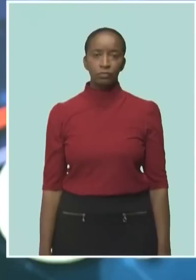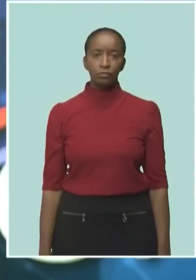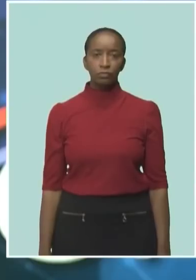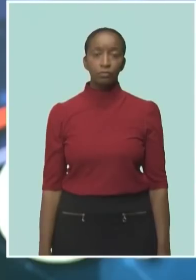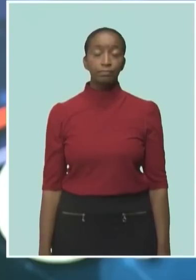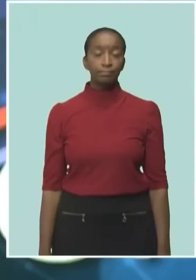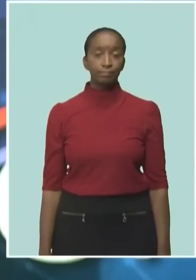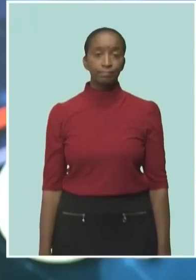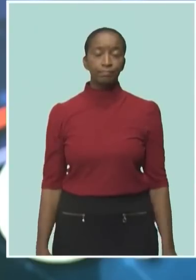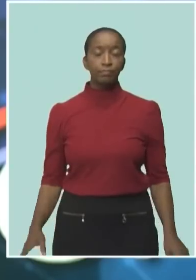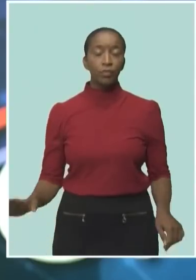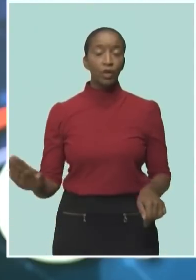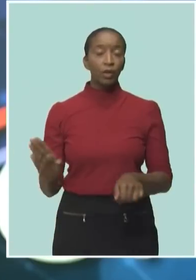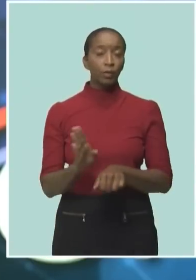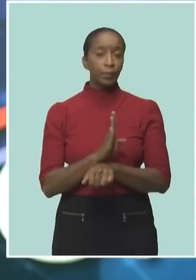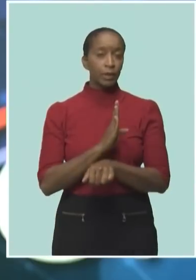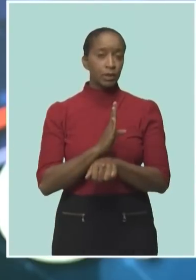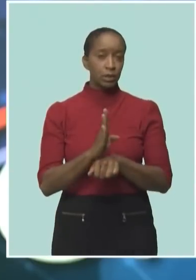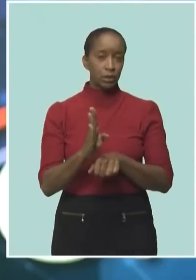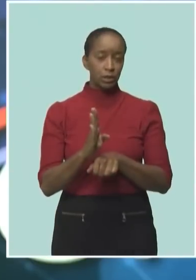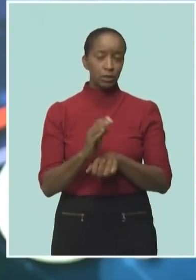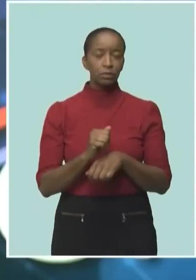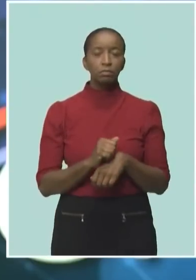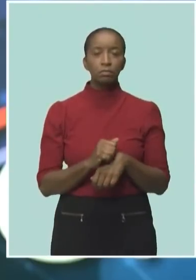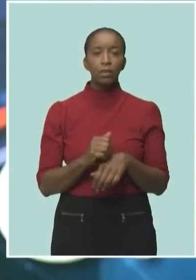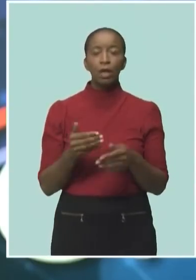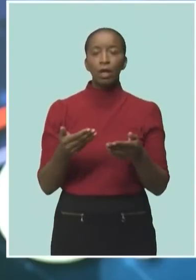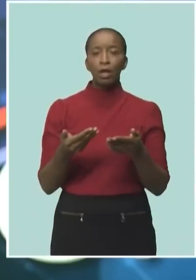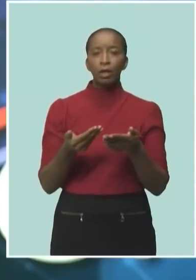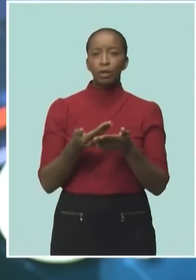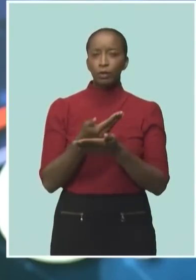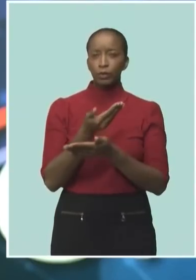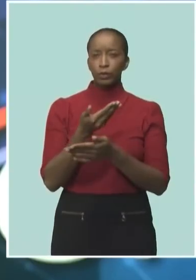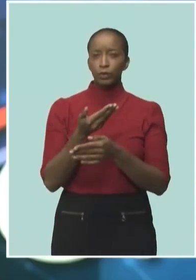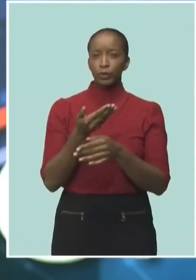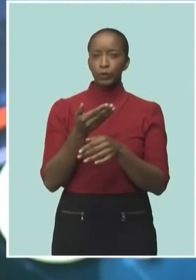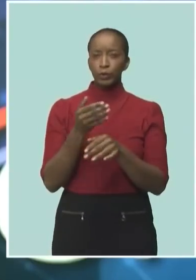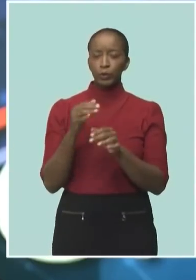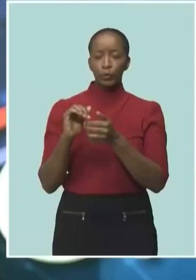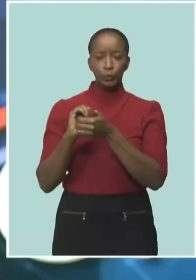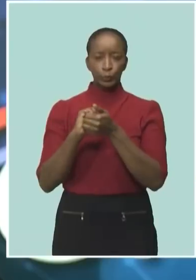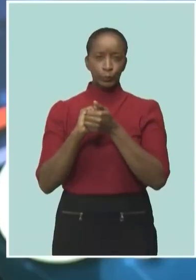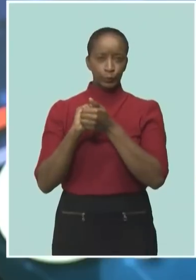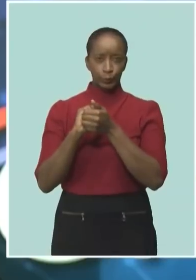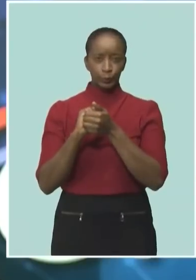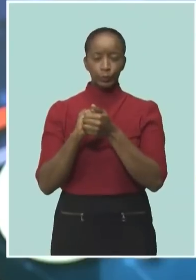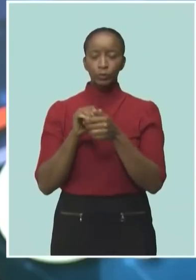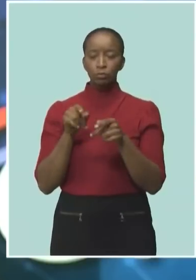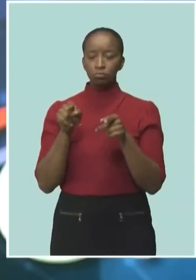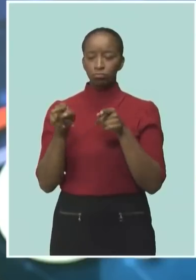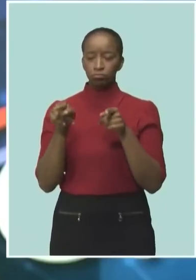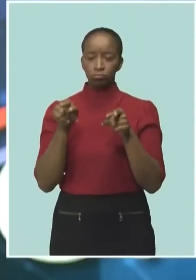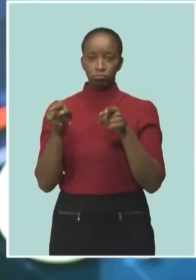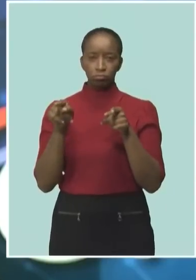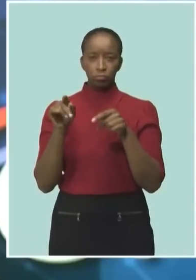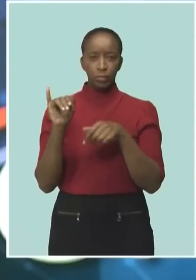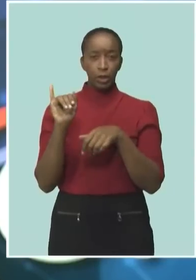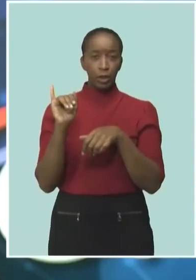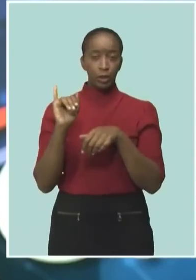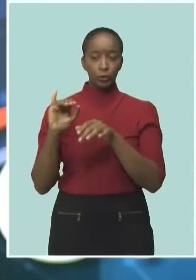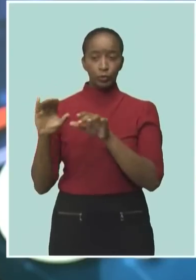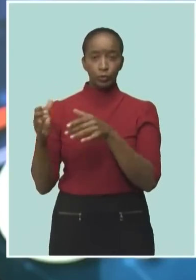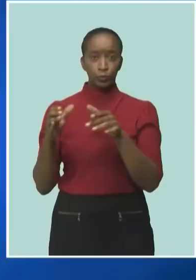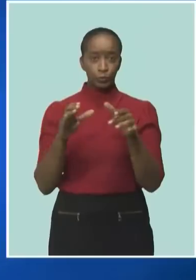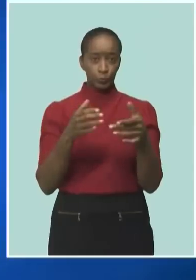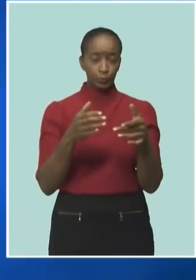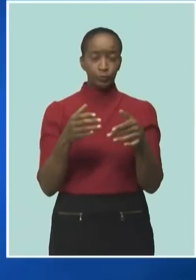In business tonight, a new partnership is being forged between two local insurance agencies. According to corporate agent of Guardian